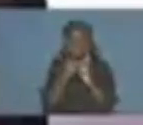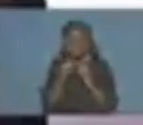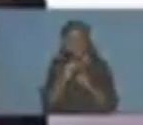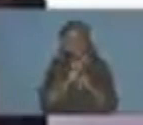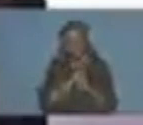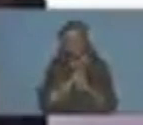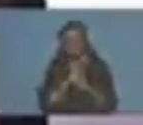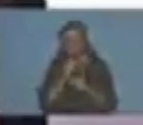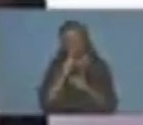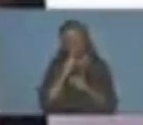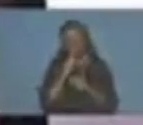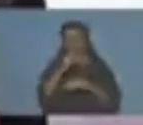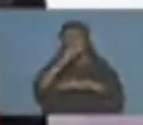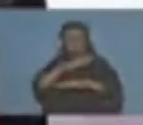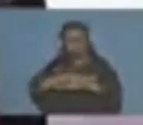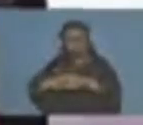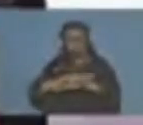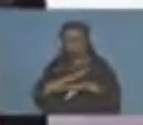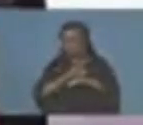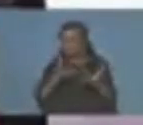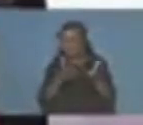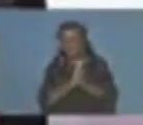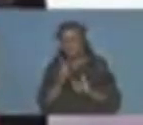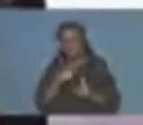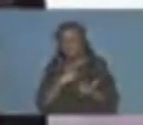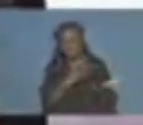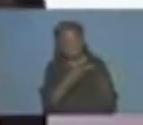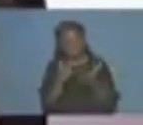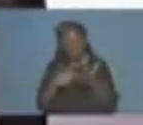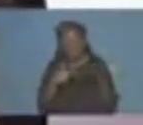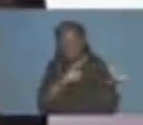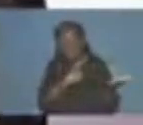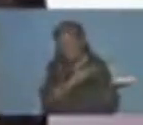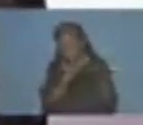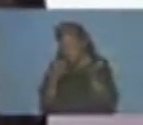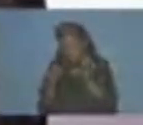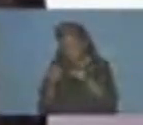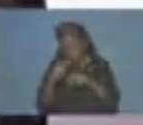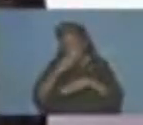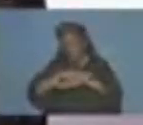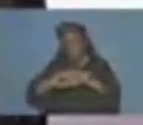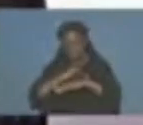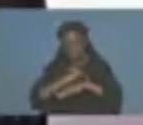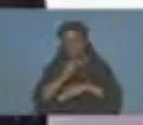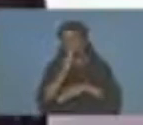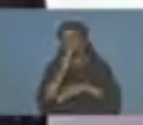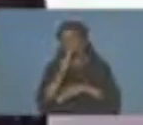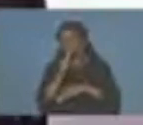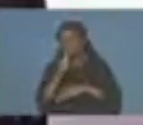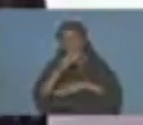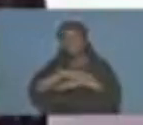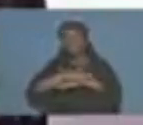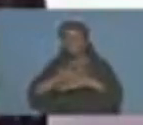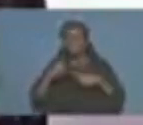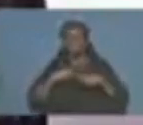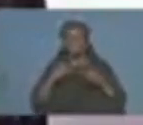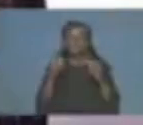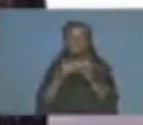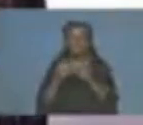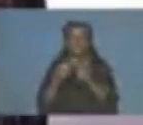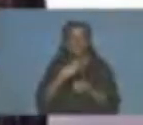into the table. I's the table, you know. So, you know, so it's just some of those things. We've had more religious